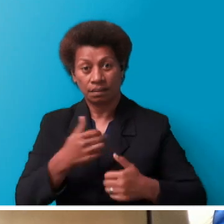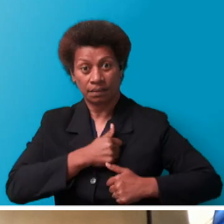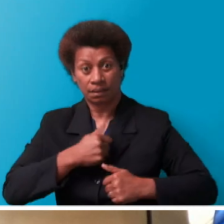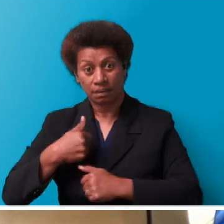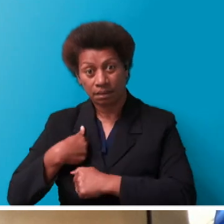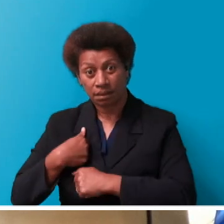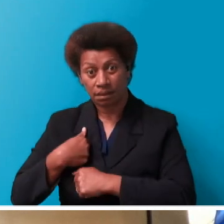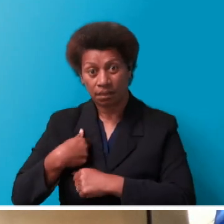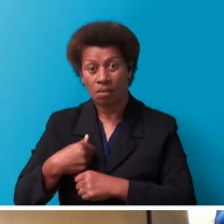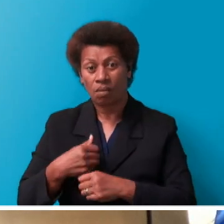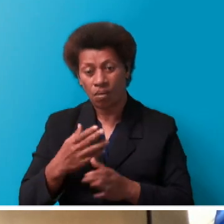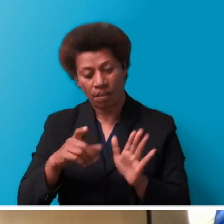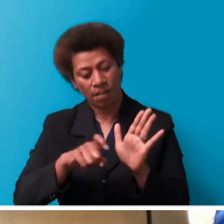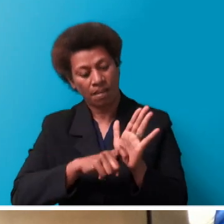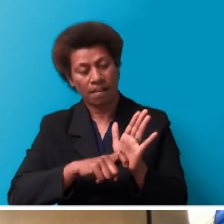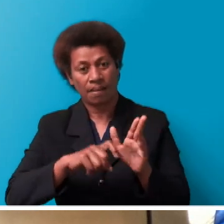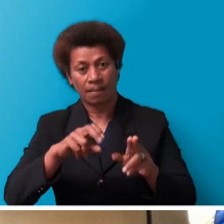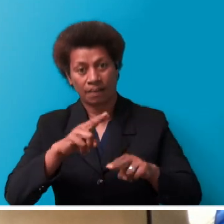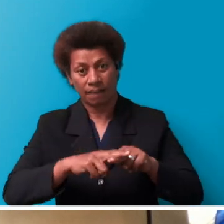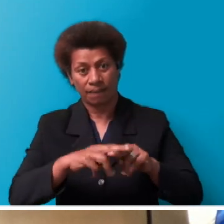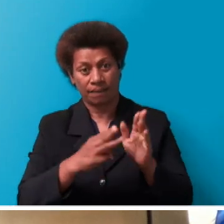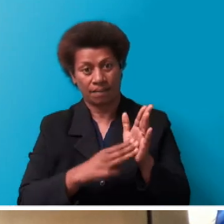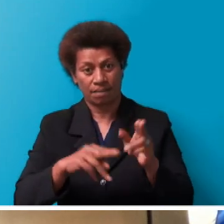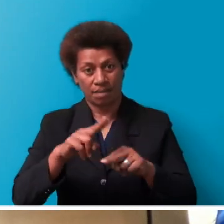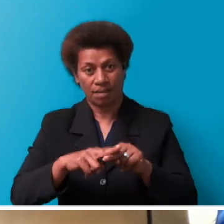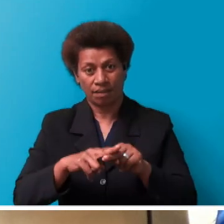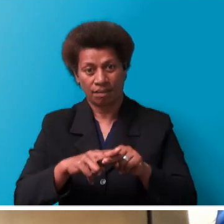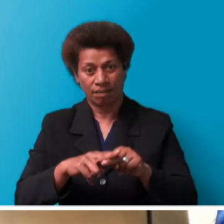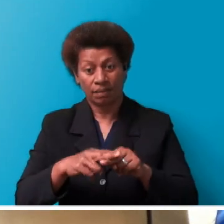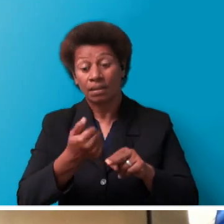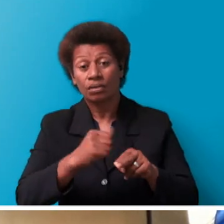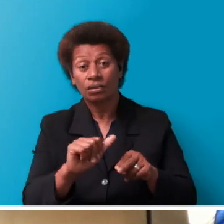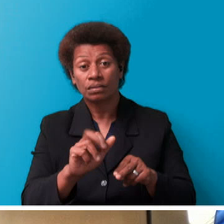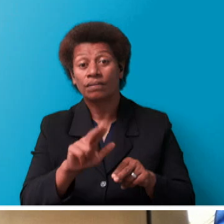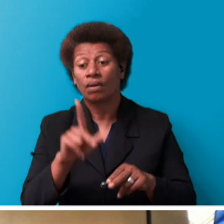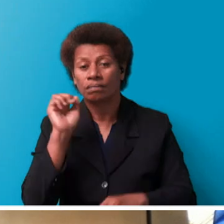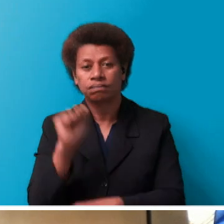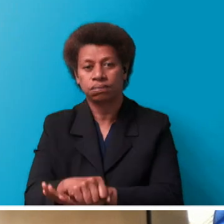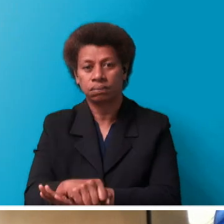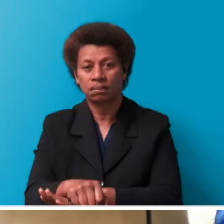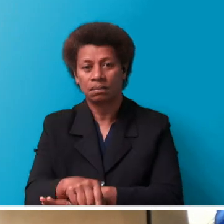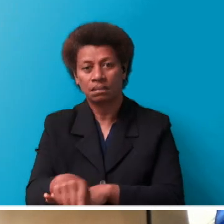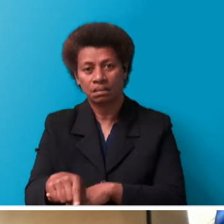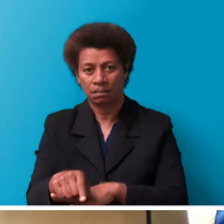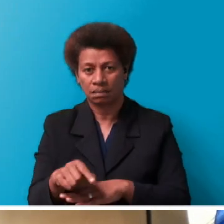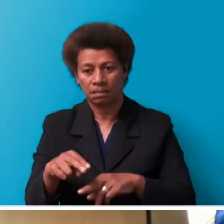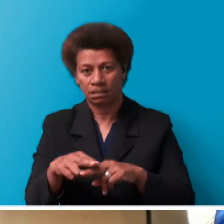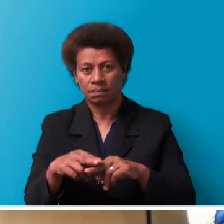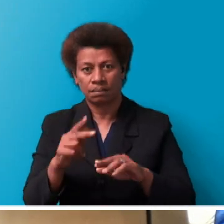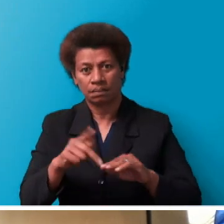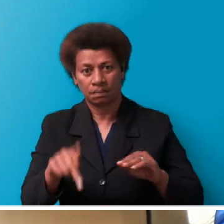RFMS, was used to undermine democracy rather than protect it. In